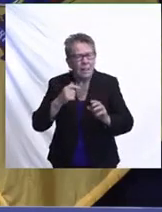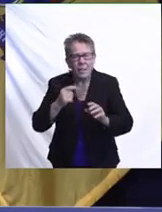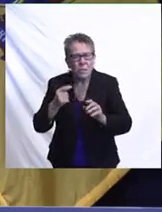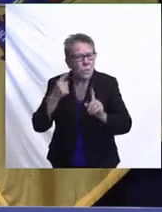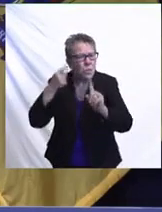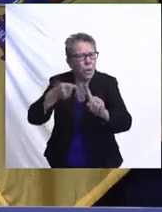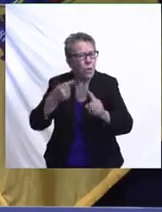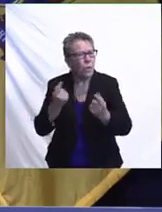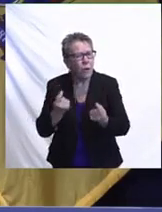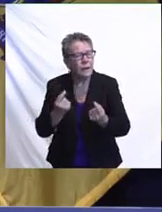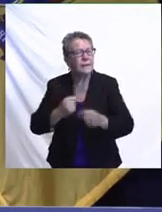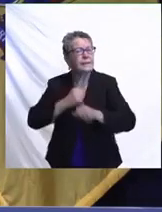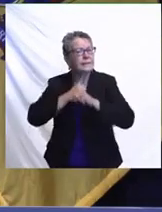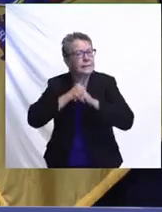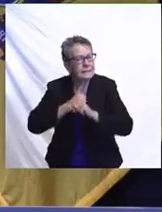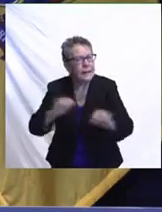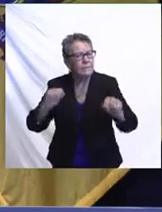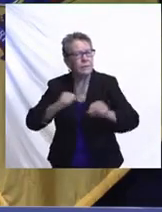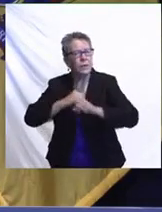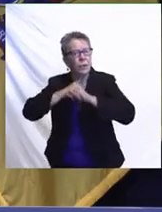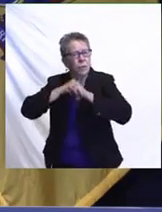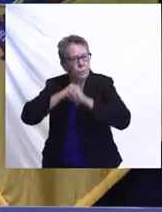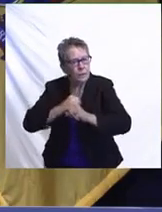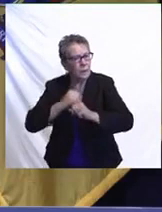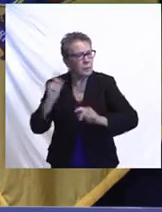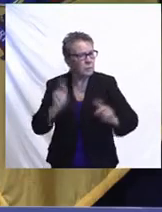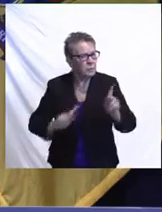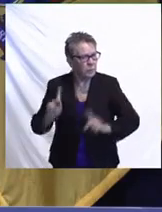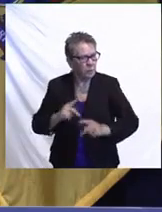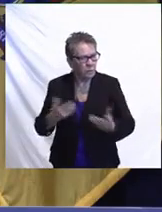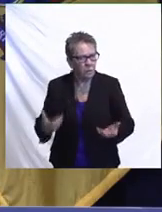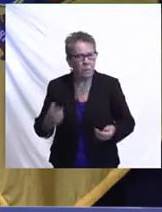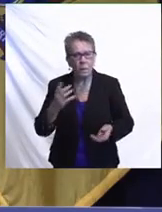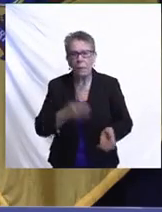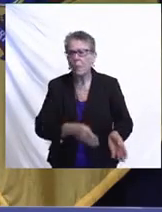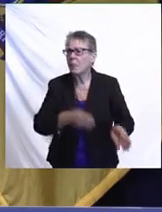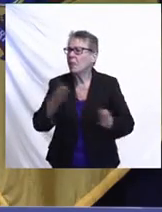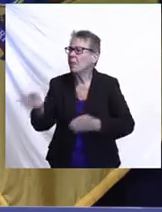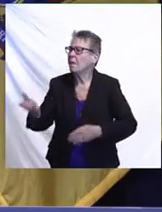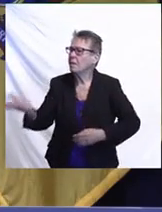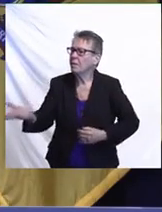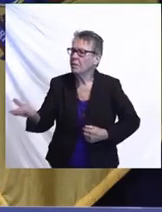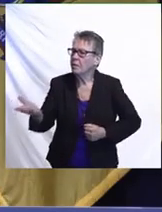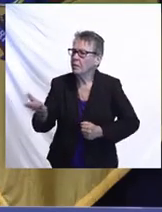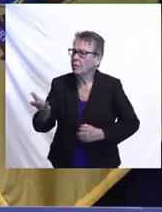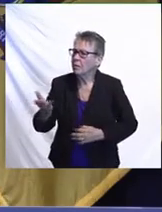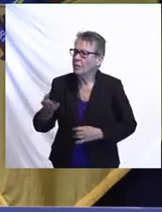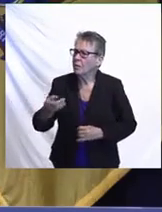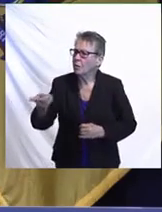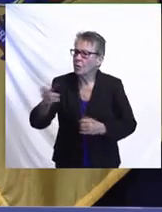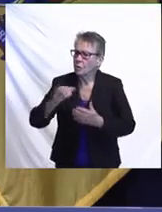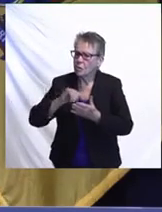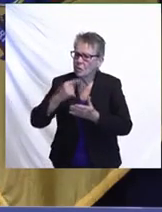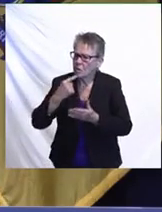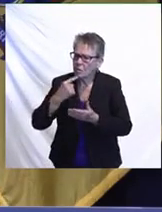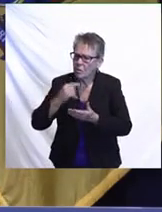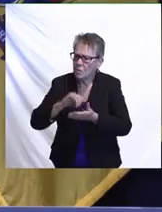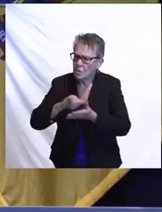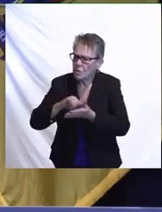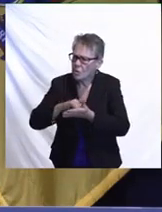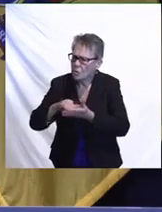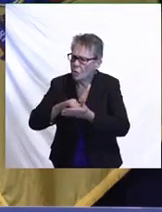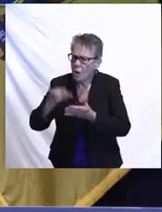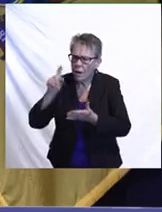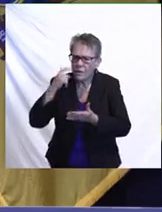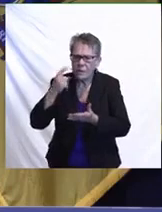good afternoon. Good afternoon, Governor. You mentioned New York, and on Friday, New York's governor signed an executive order that would allow the state's health department to